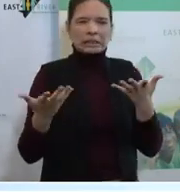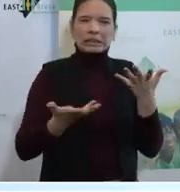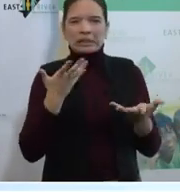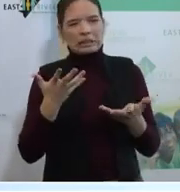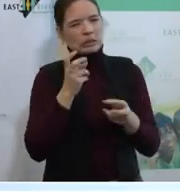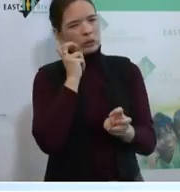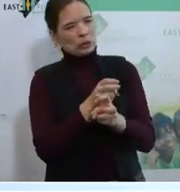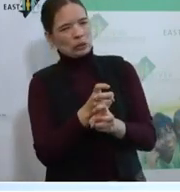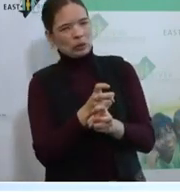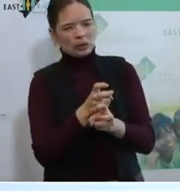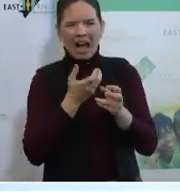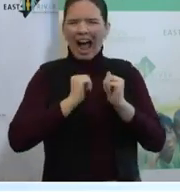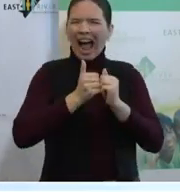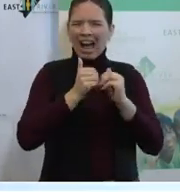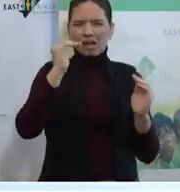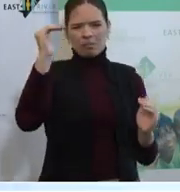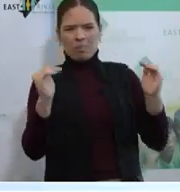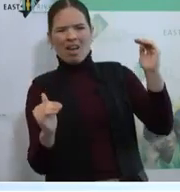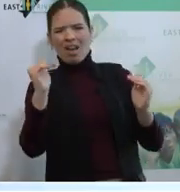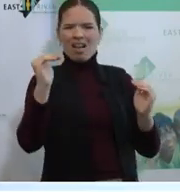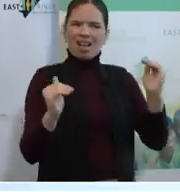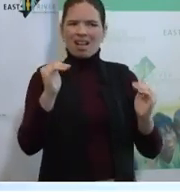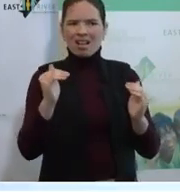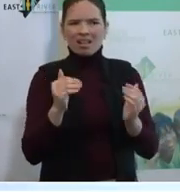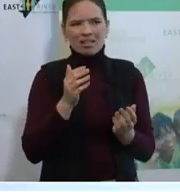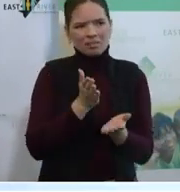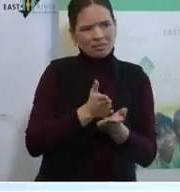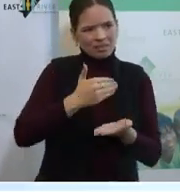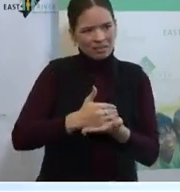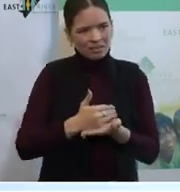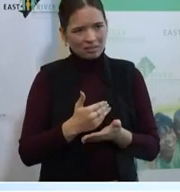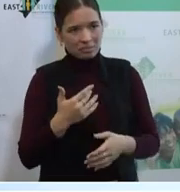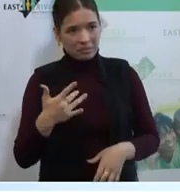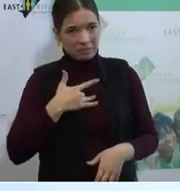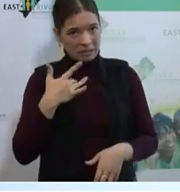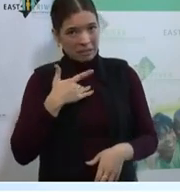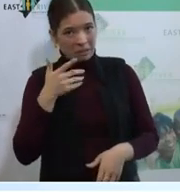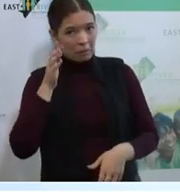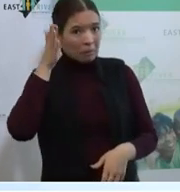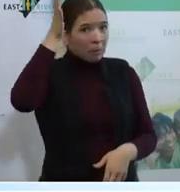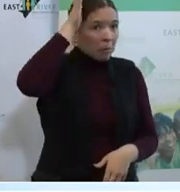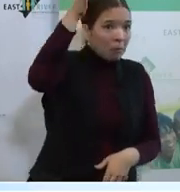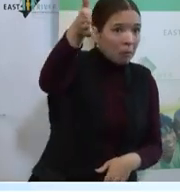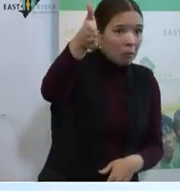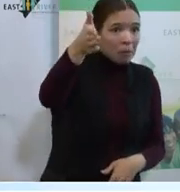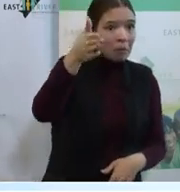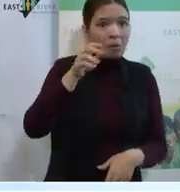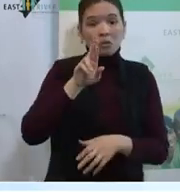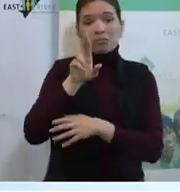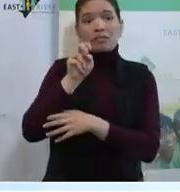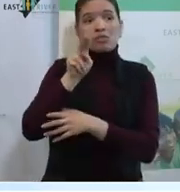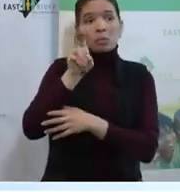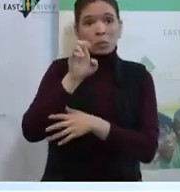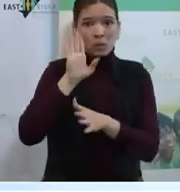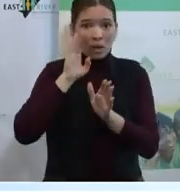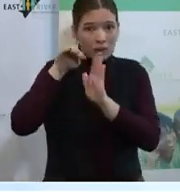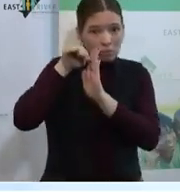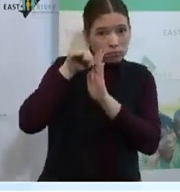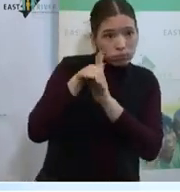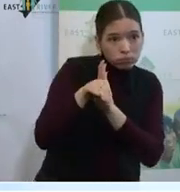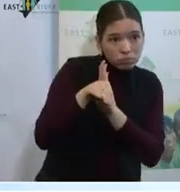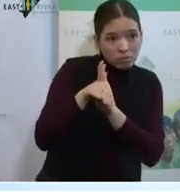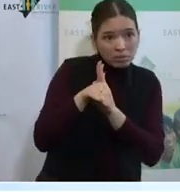of possible revenue declines, also be spending more, creating new, doing